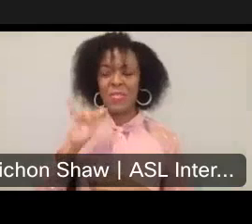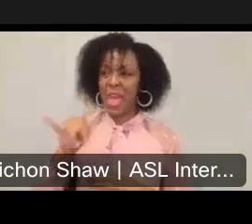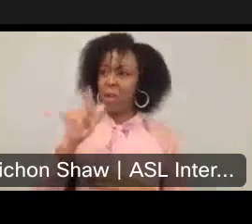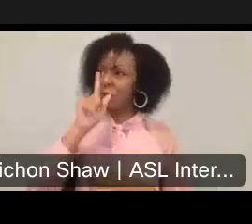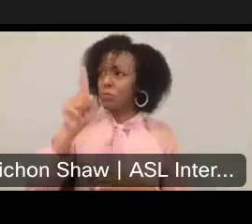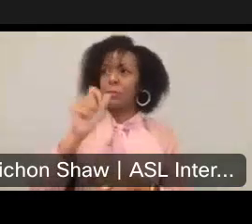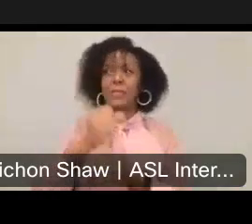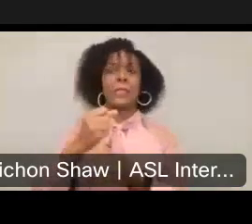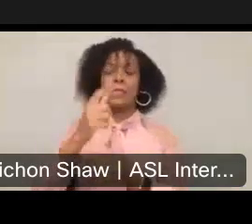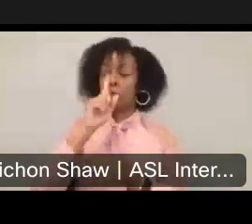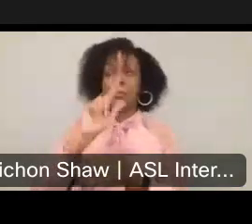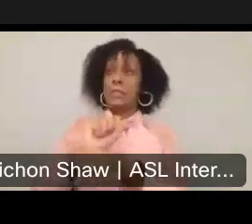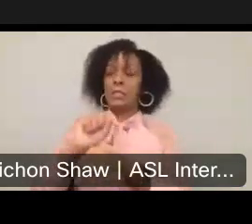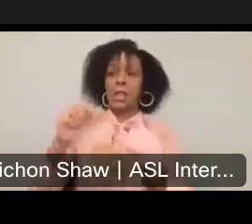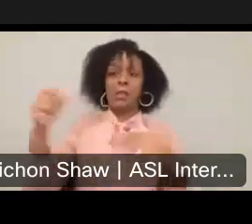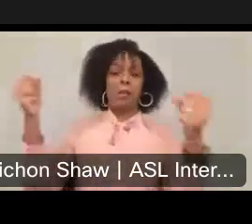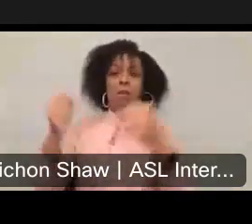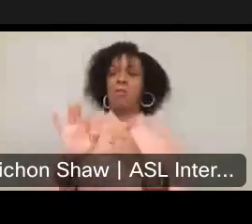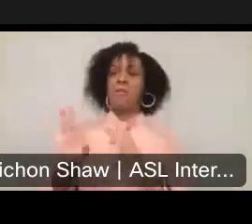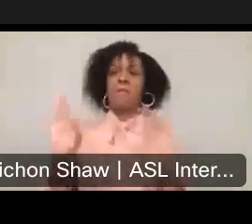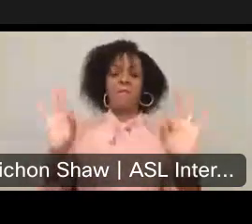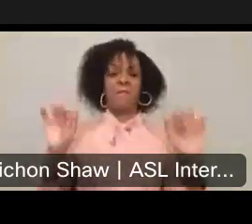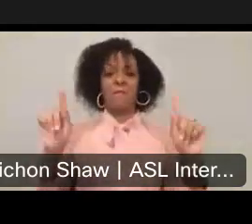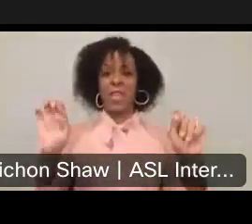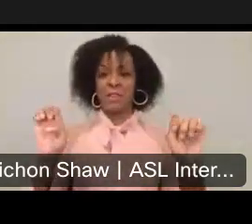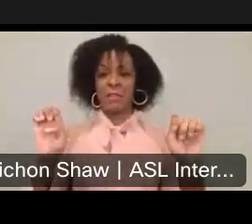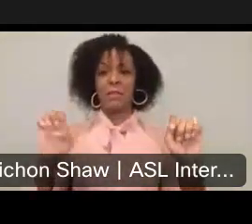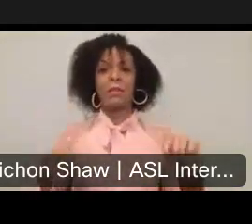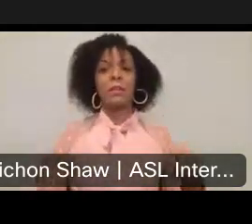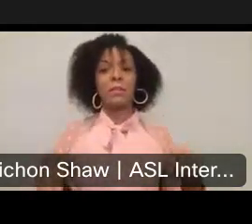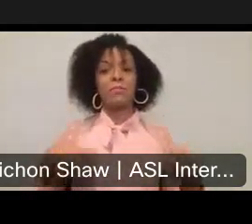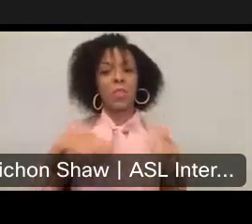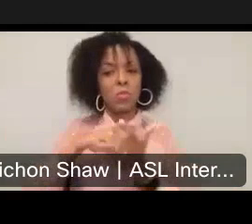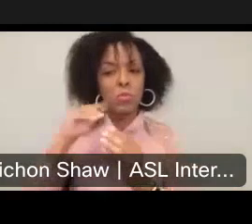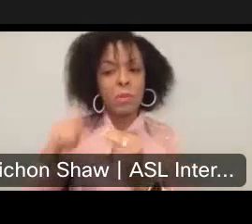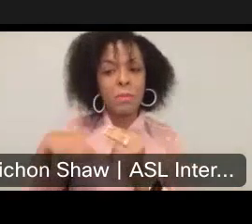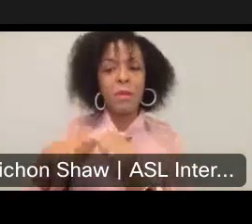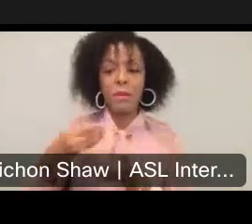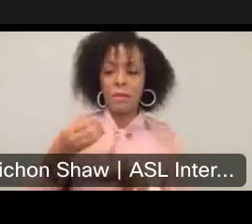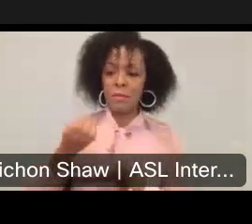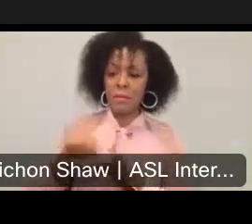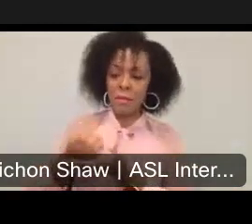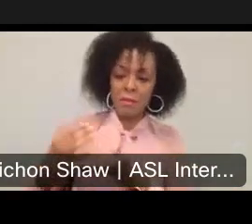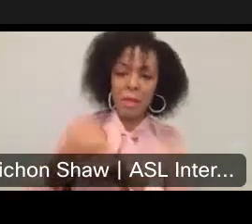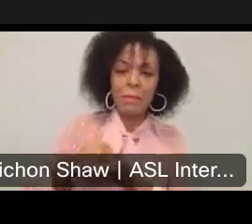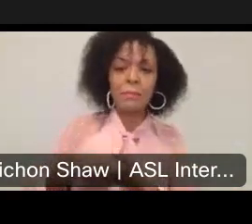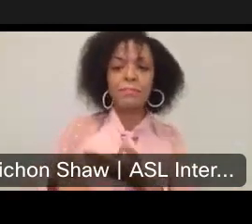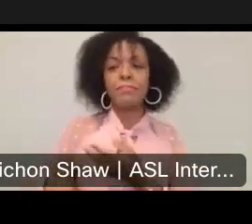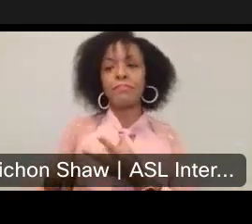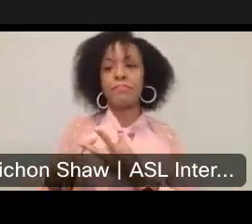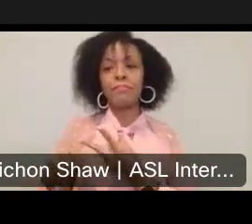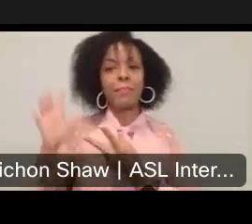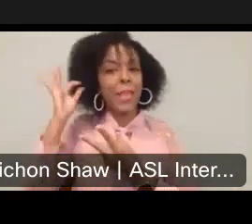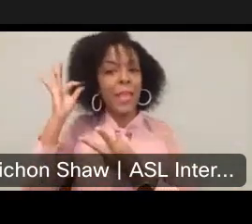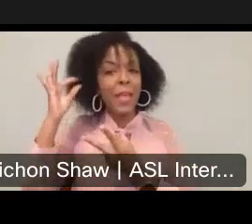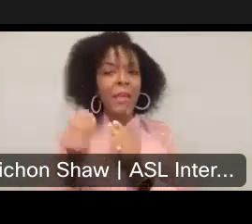So learning about economics, learning about healthy hair, learning about actually having products that